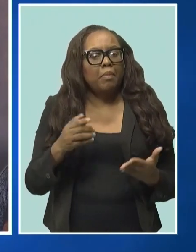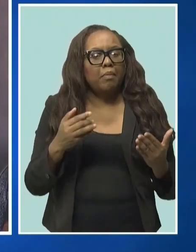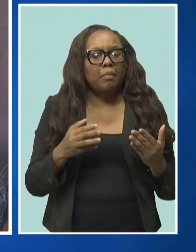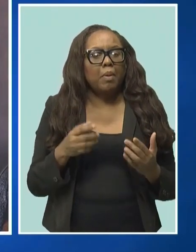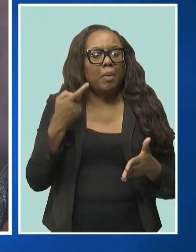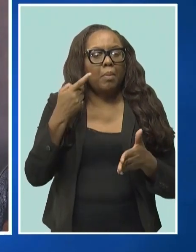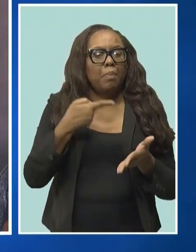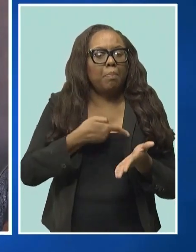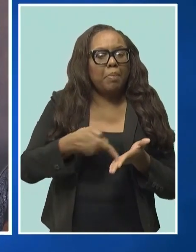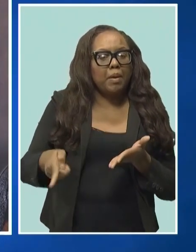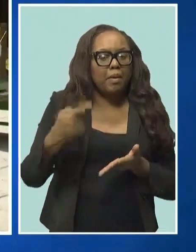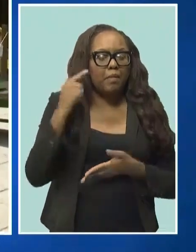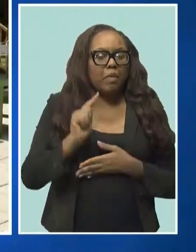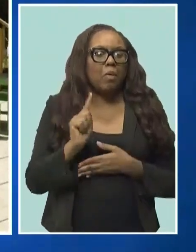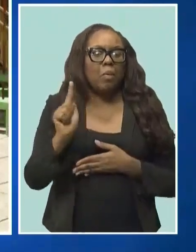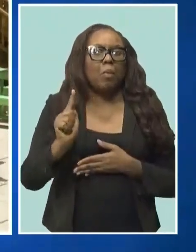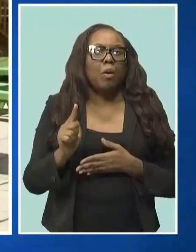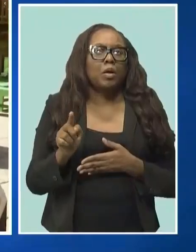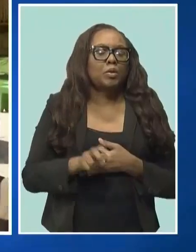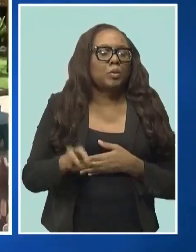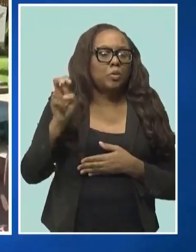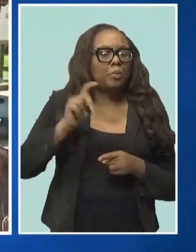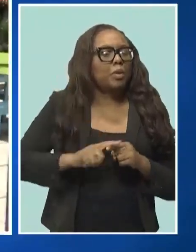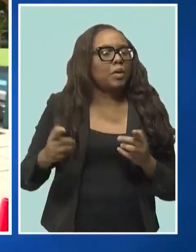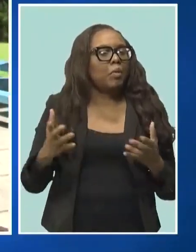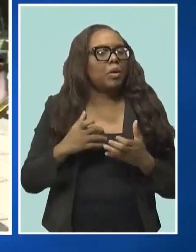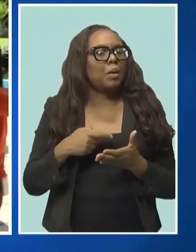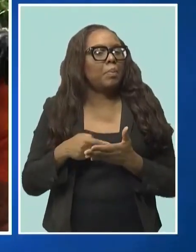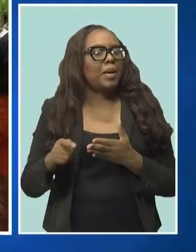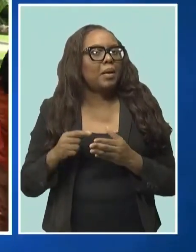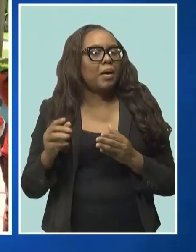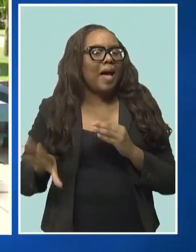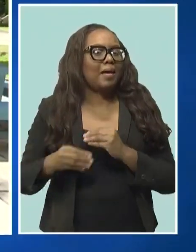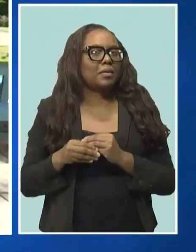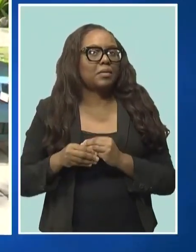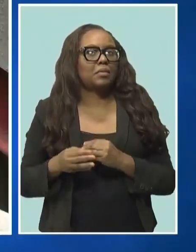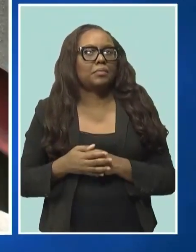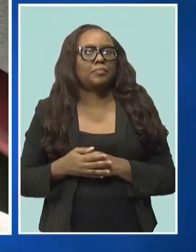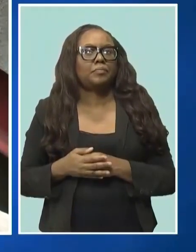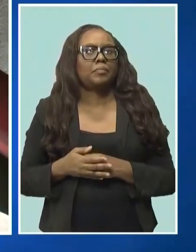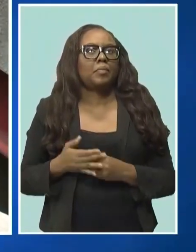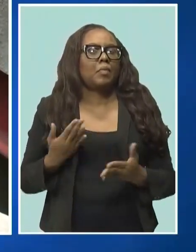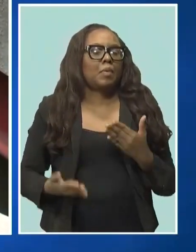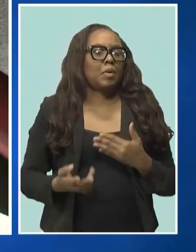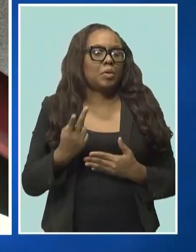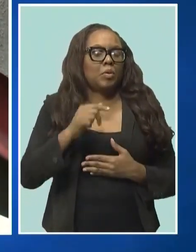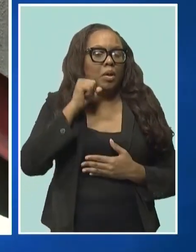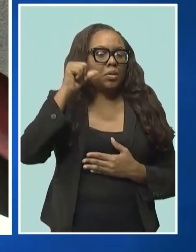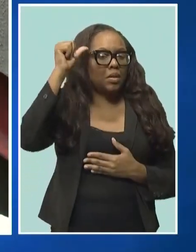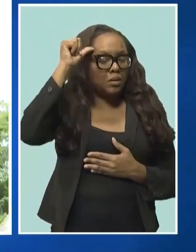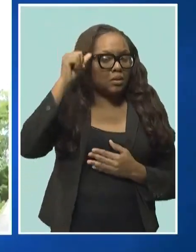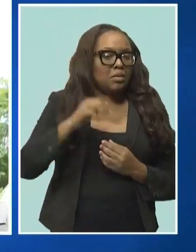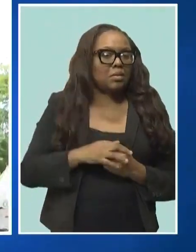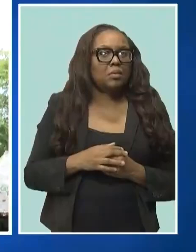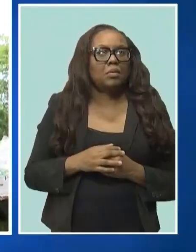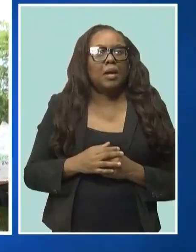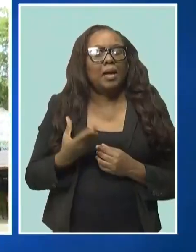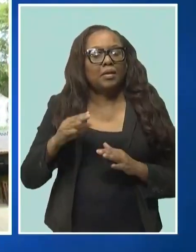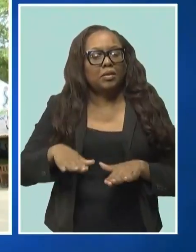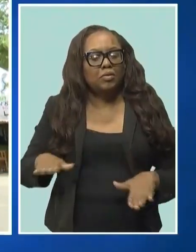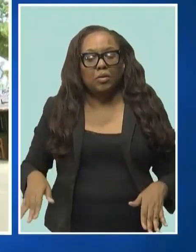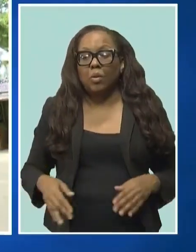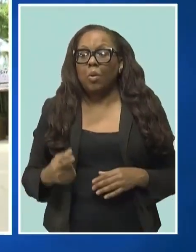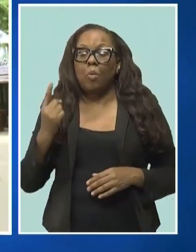do add-ons. So say an adult who's with another adult and two children, they don't want to zip, but